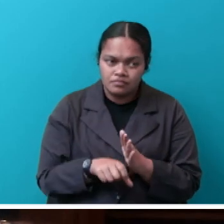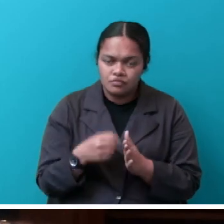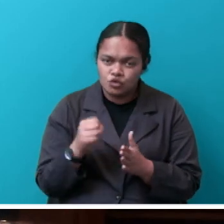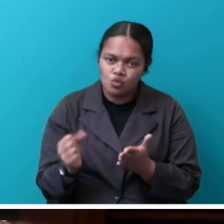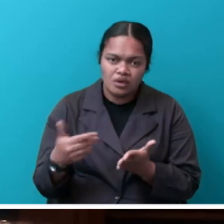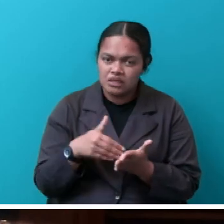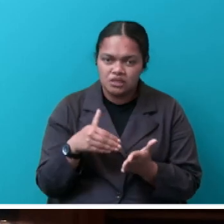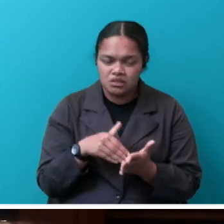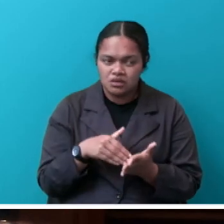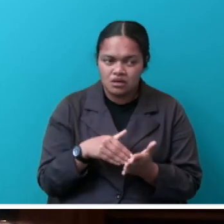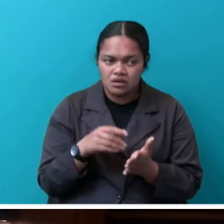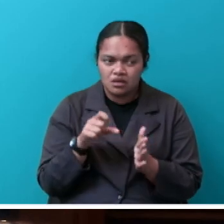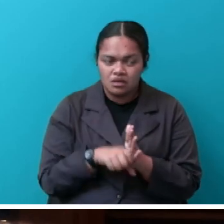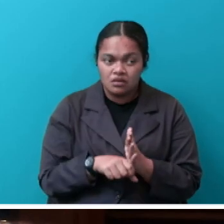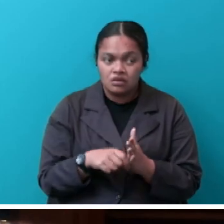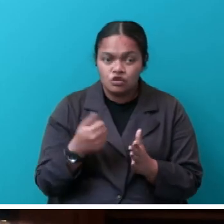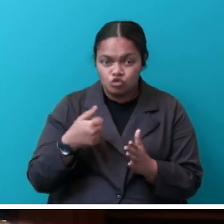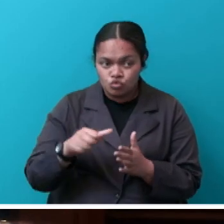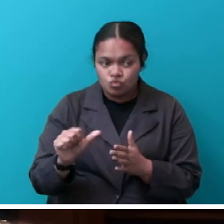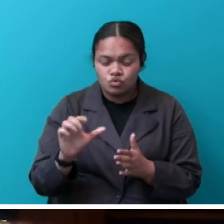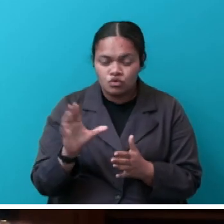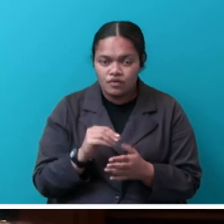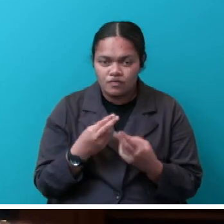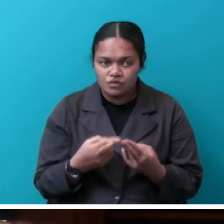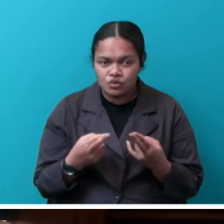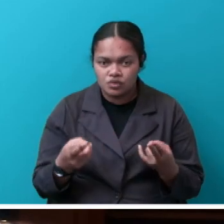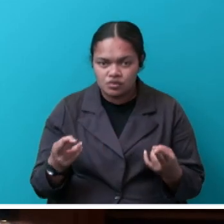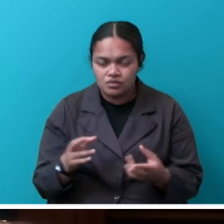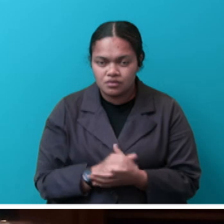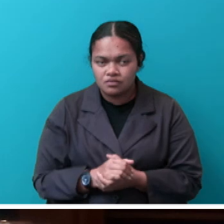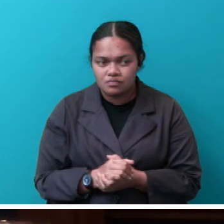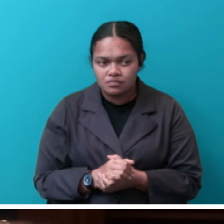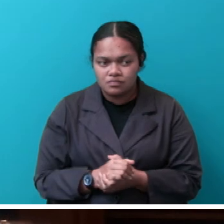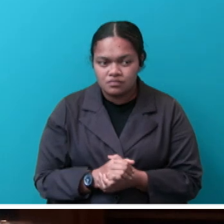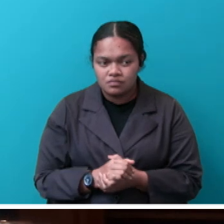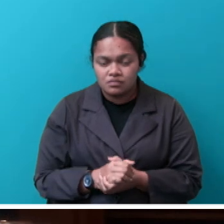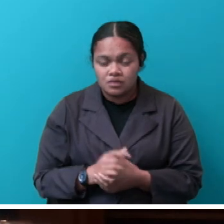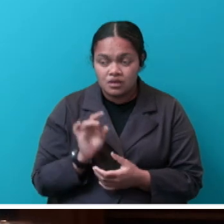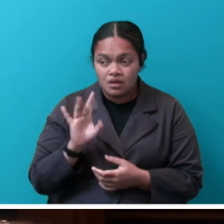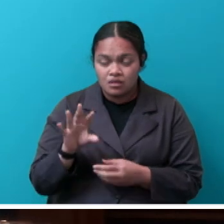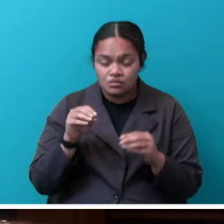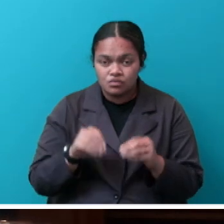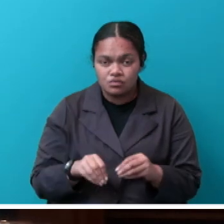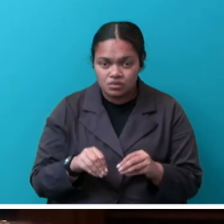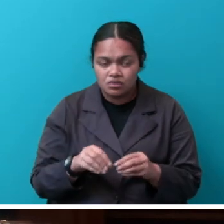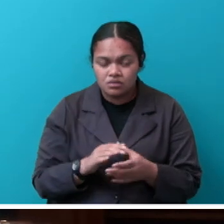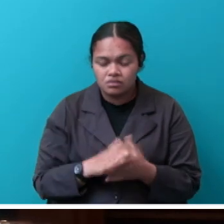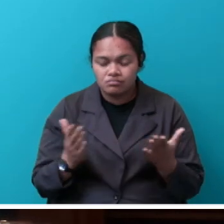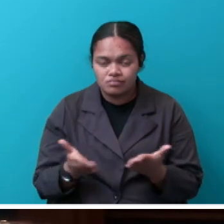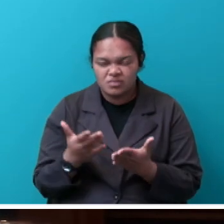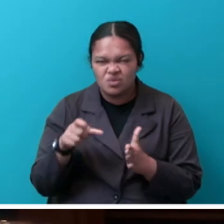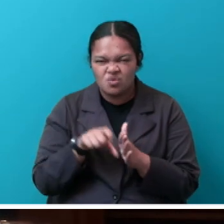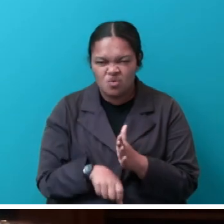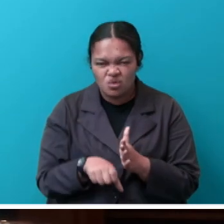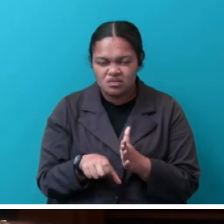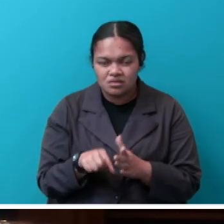expenses, ensuring efficient use of resources. The outsourcing model, Mr. Speaker, sir, enhances cost